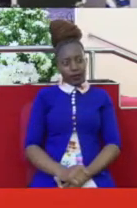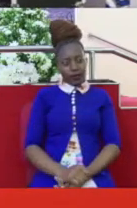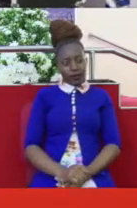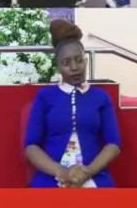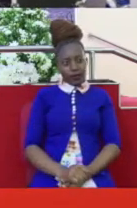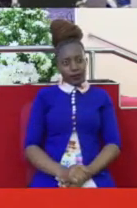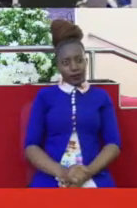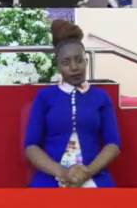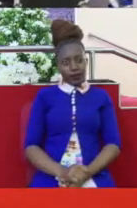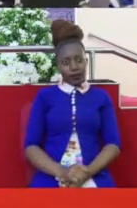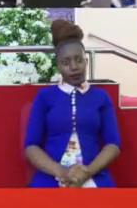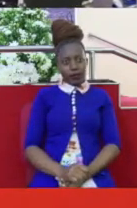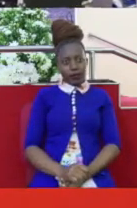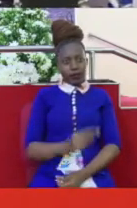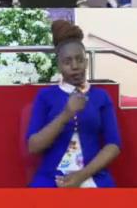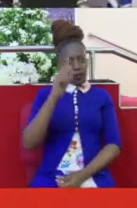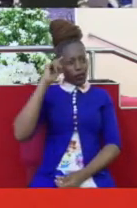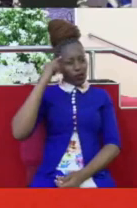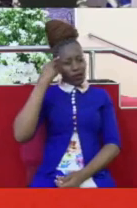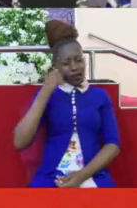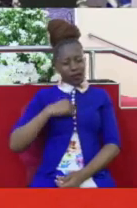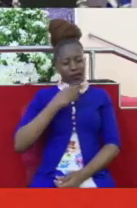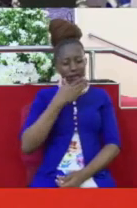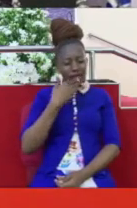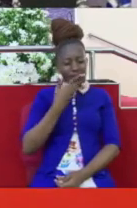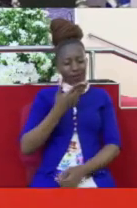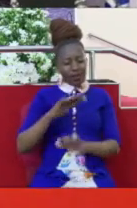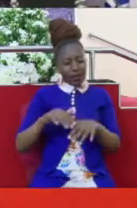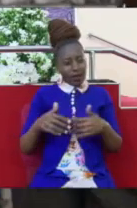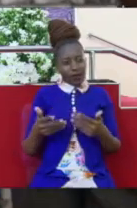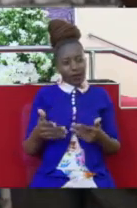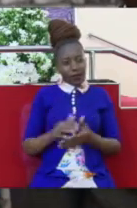What do you think my response was? Je, unafikiria nilimjibu namna gani?